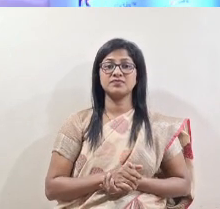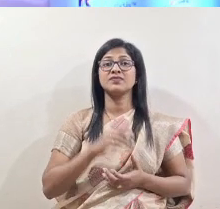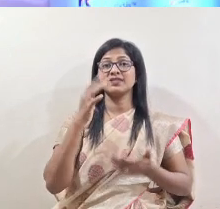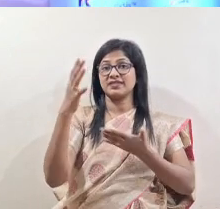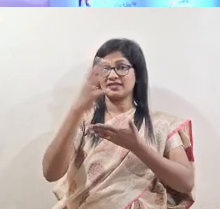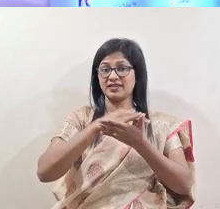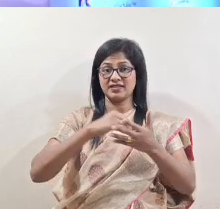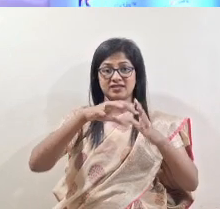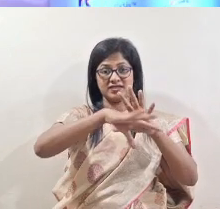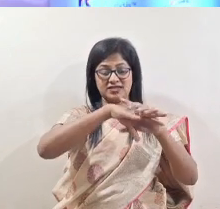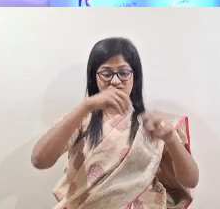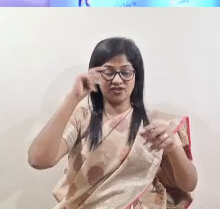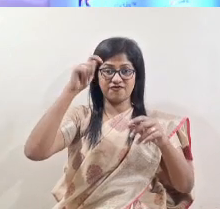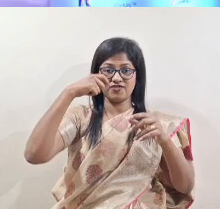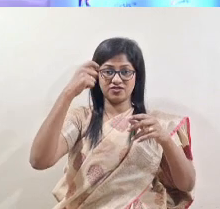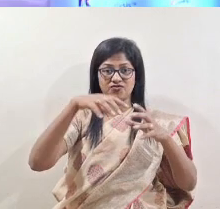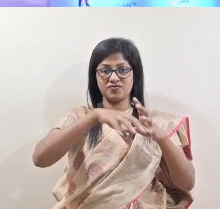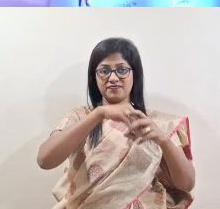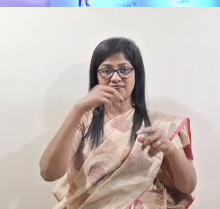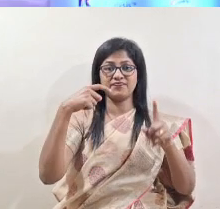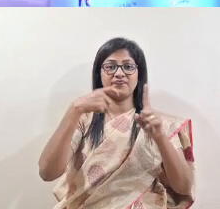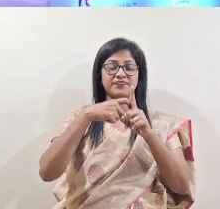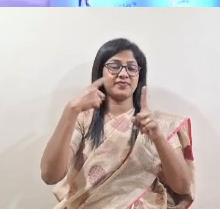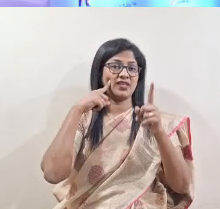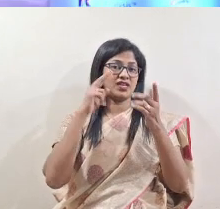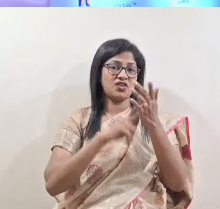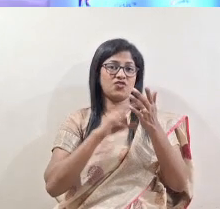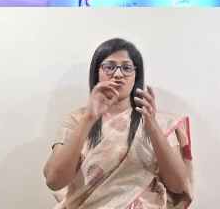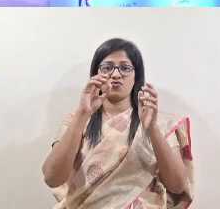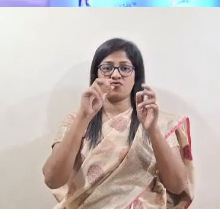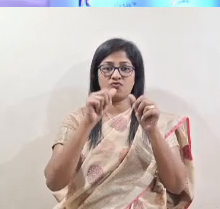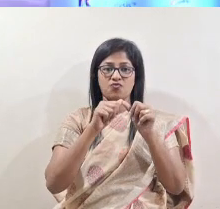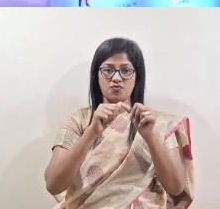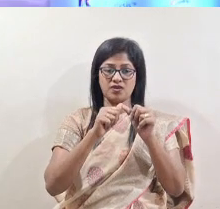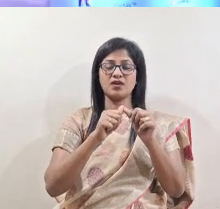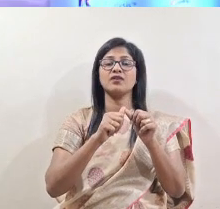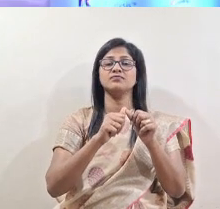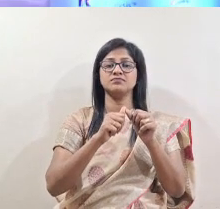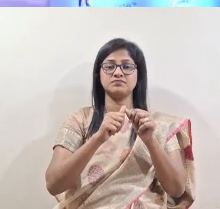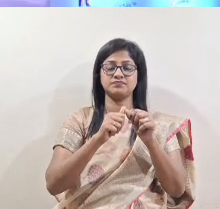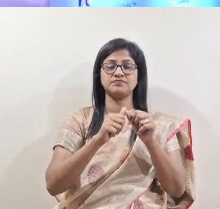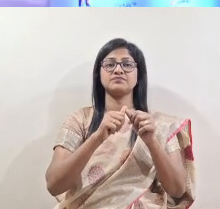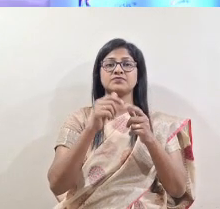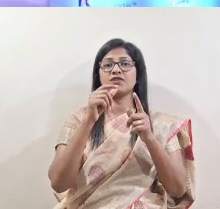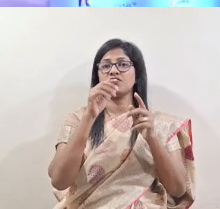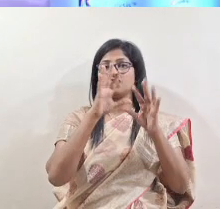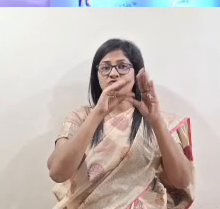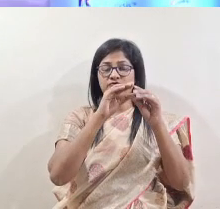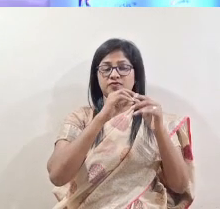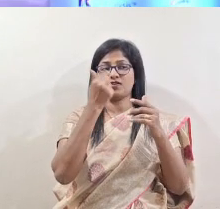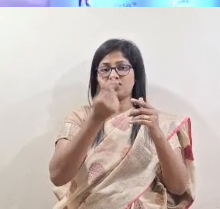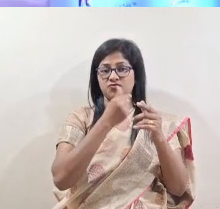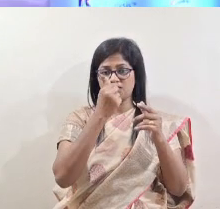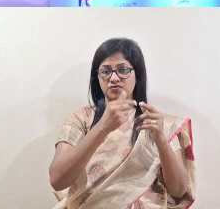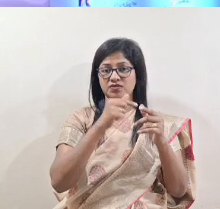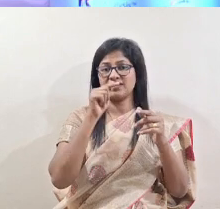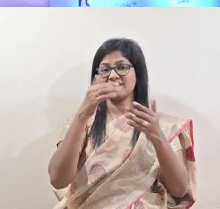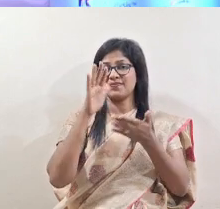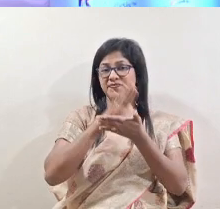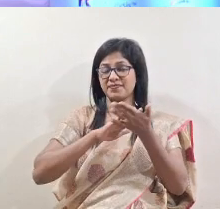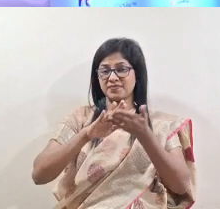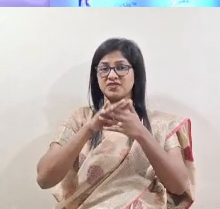For the extraction of data from video, Kinovia software was used, and the basic formulas which I